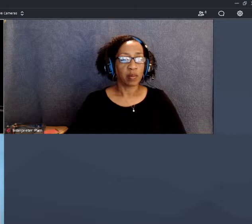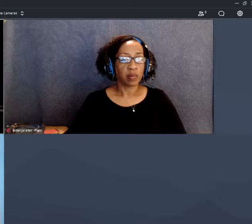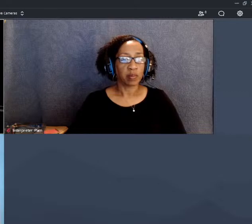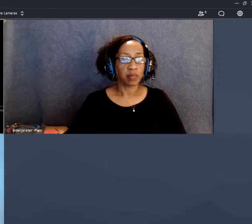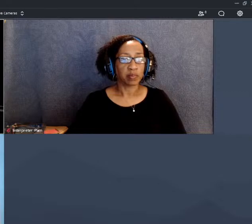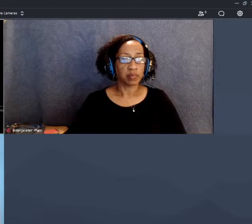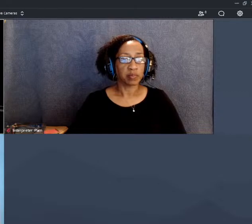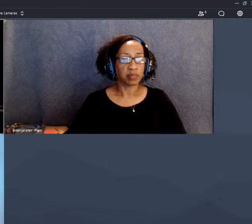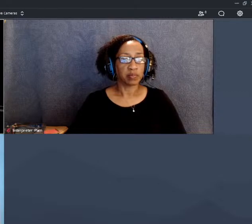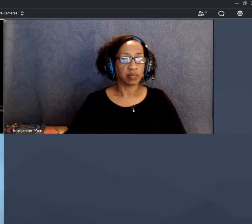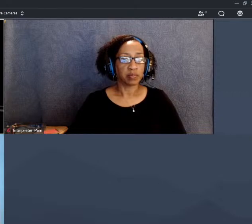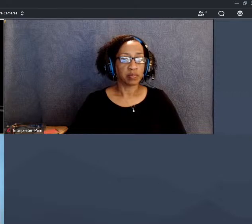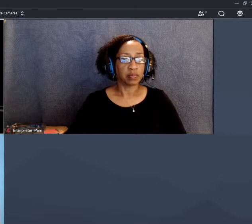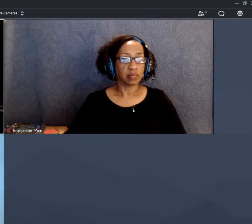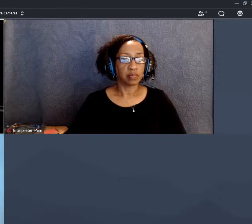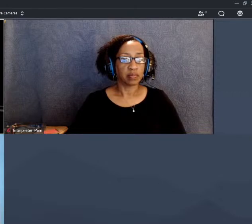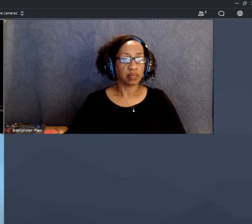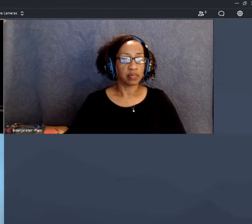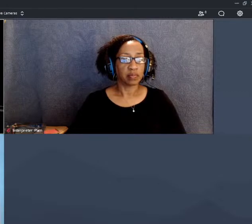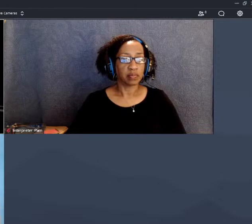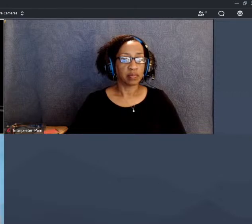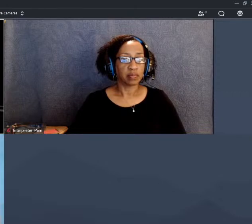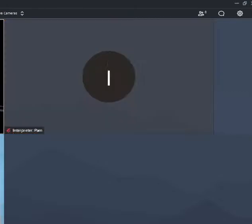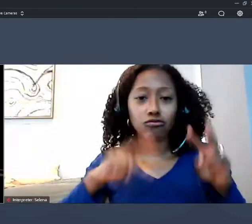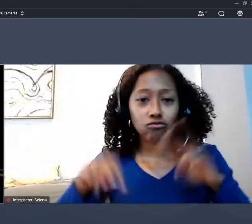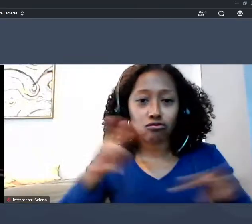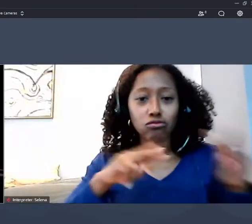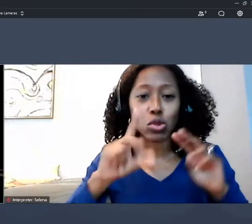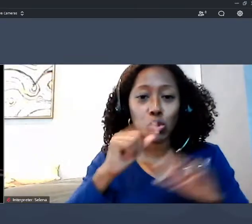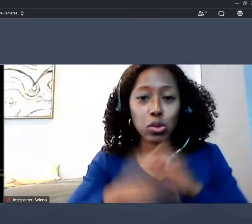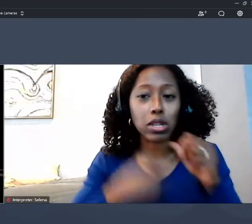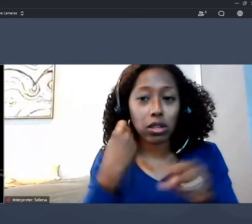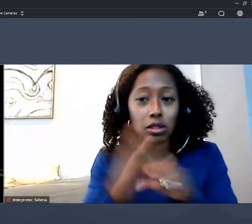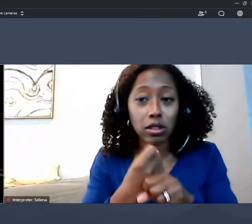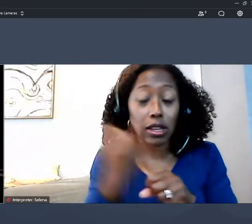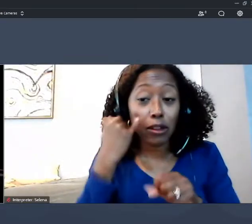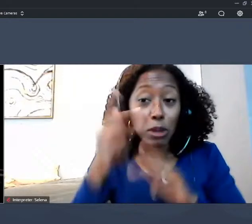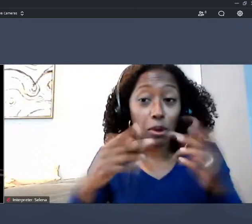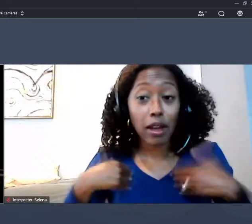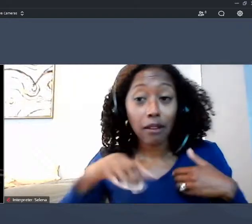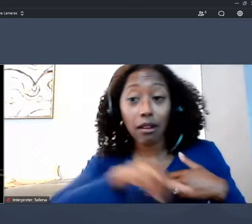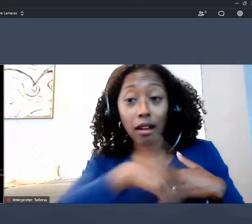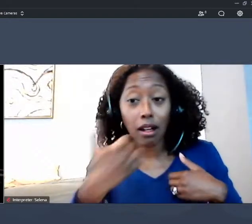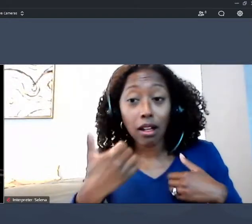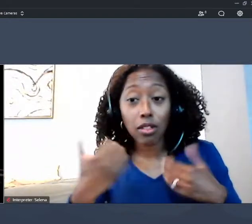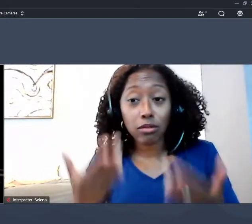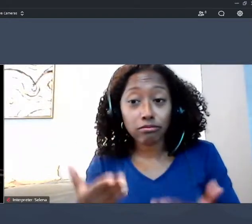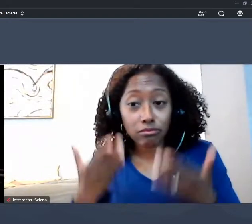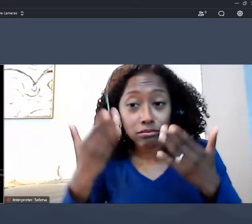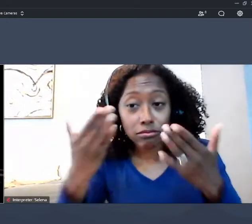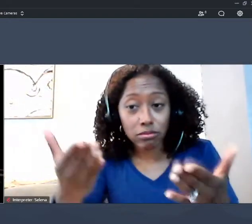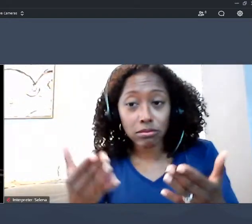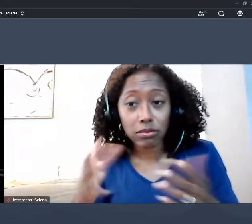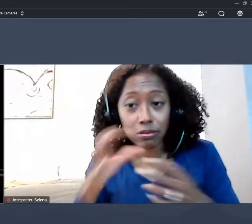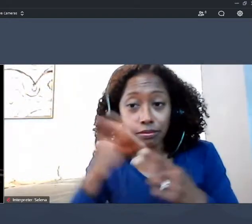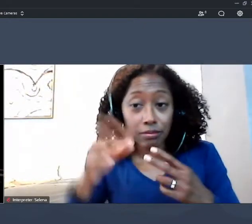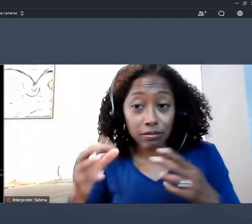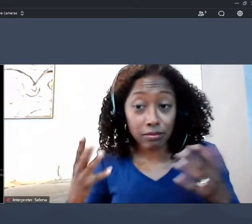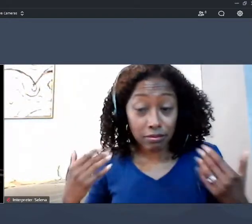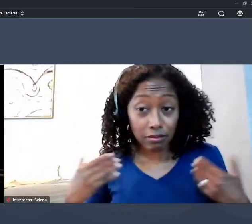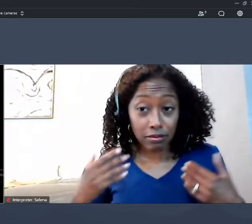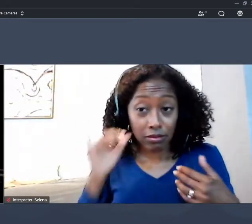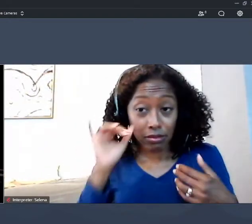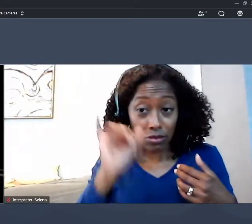looked around and checked on. If people have other recommendations, I'd be open to listening to that. Is that